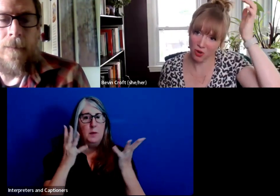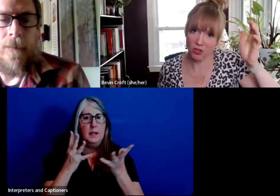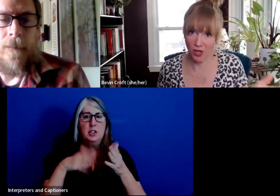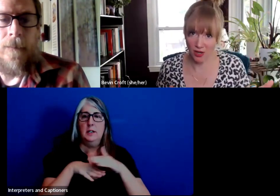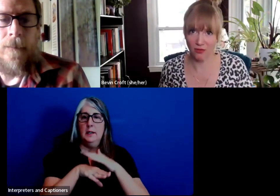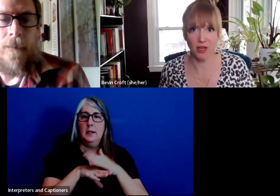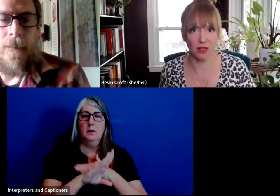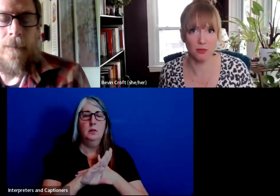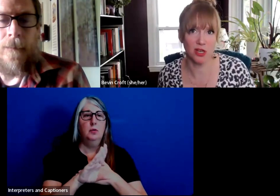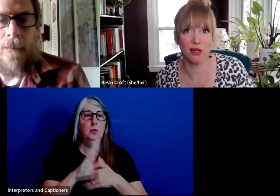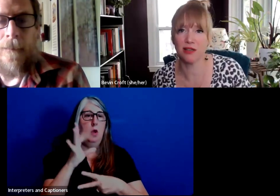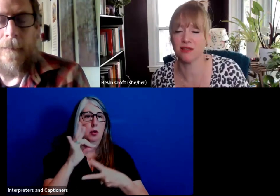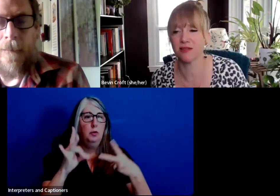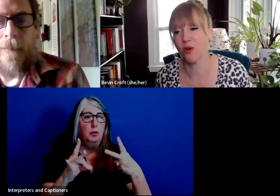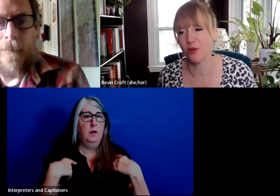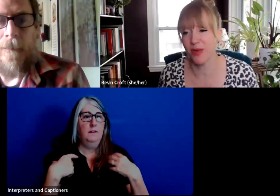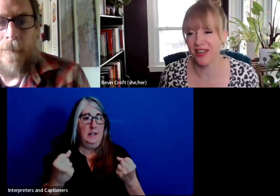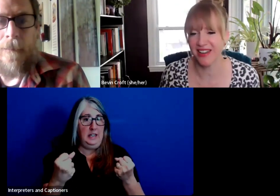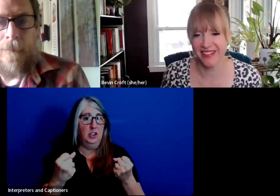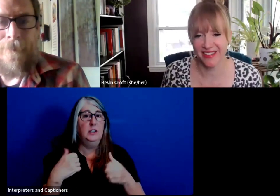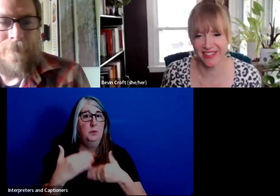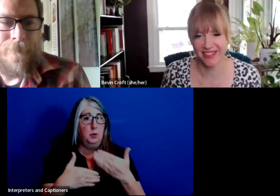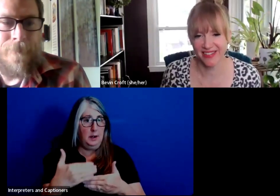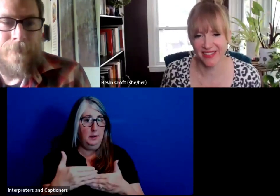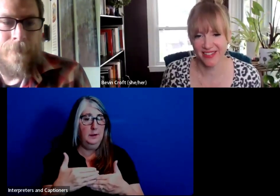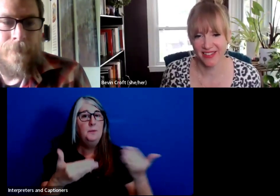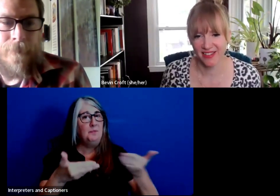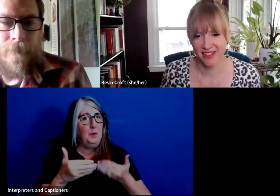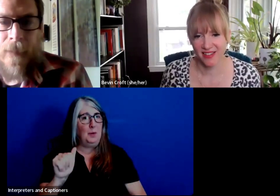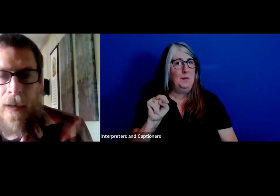to alternative healing modalities. Welcome, Andy.